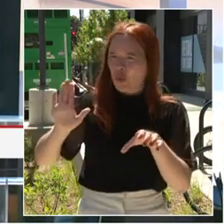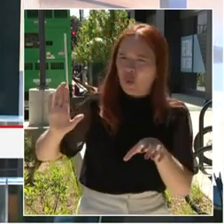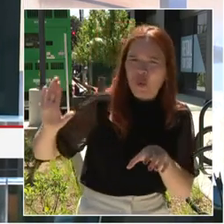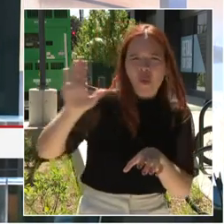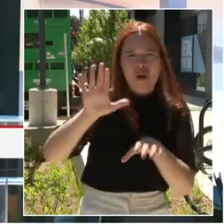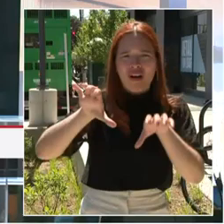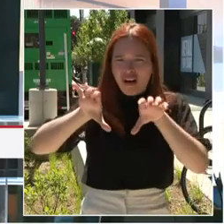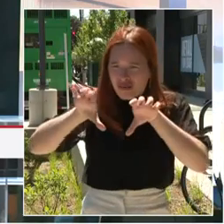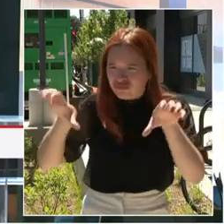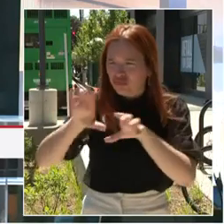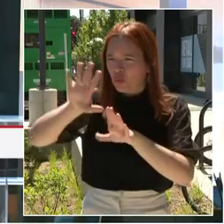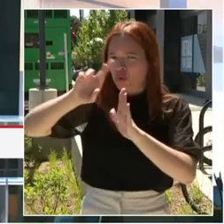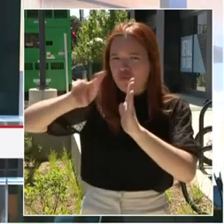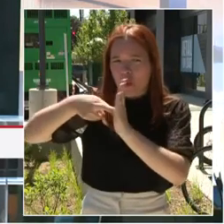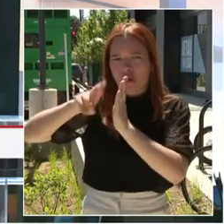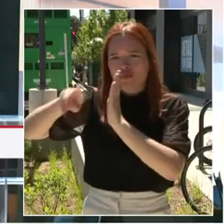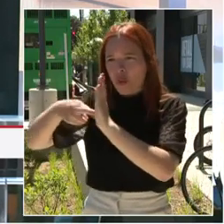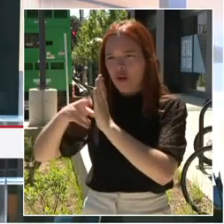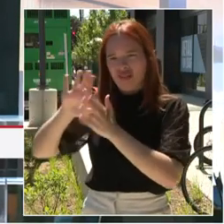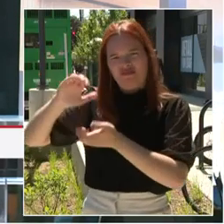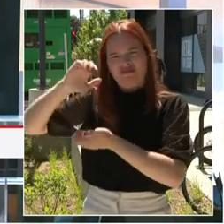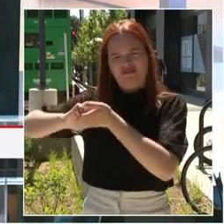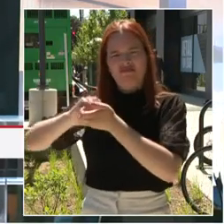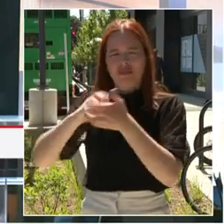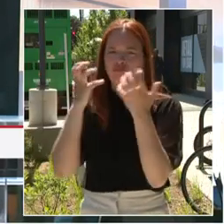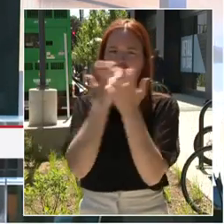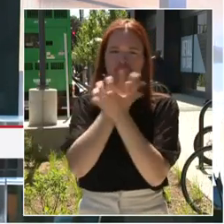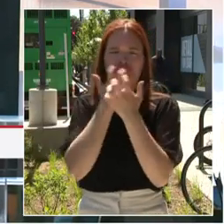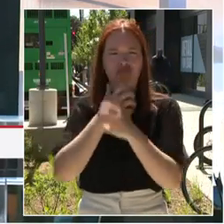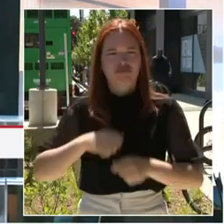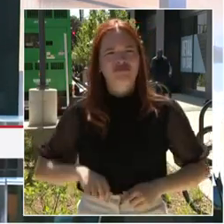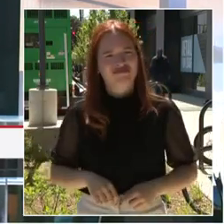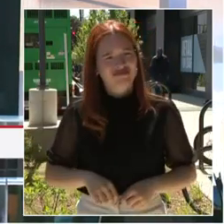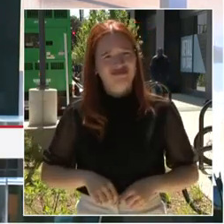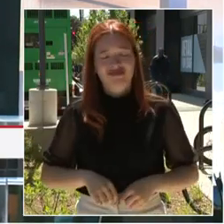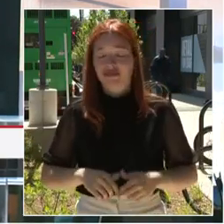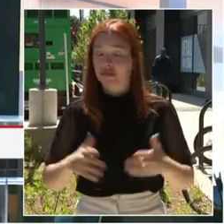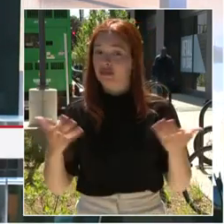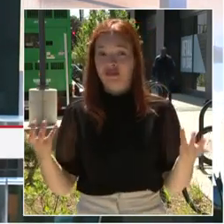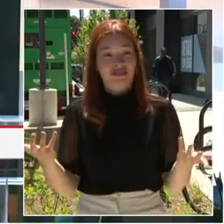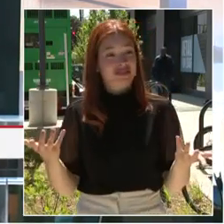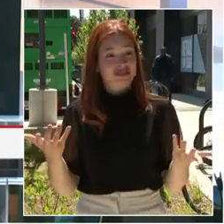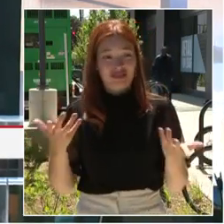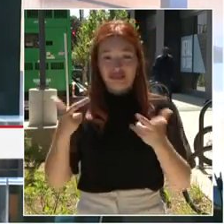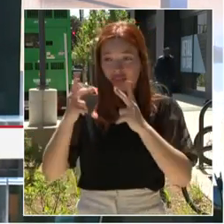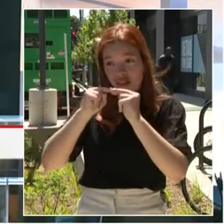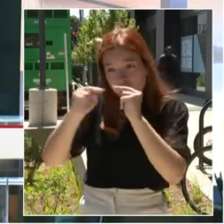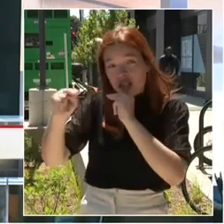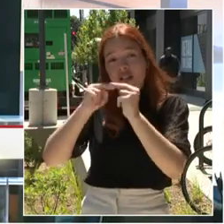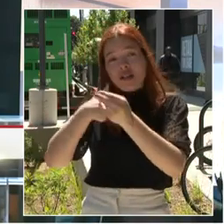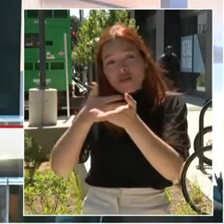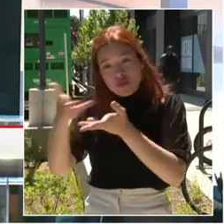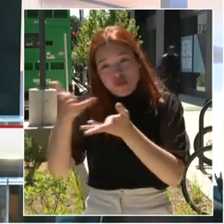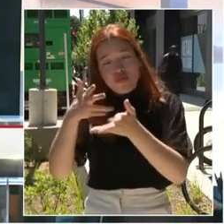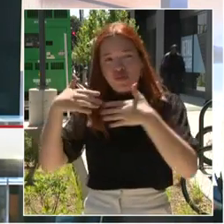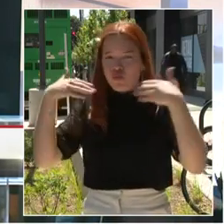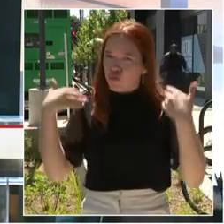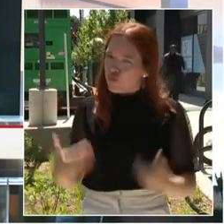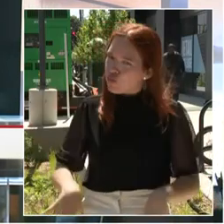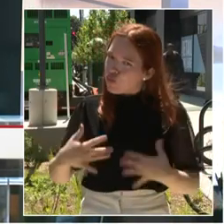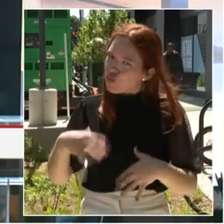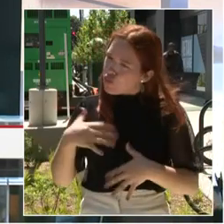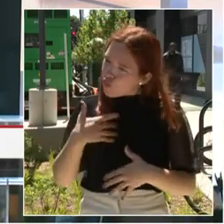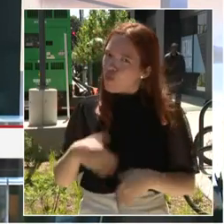We were joking earlier about the negotiations to get this deal closed and how many parties we had at the table. But that means everyone